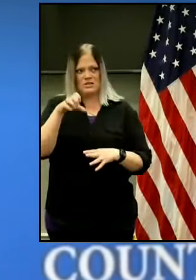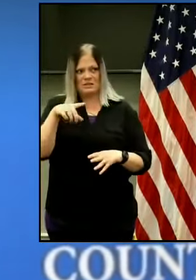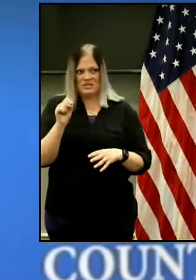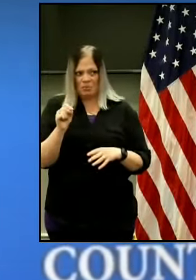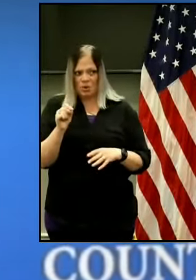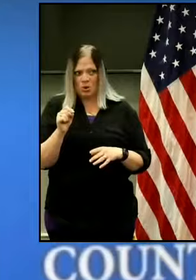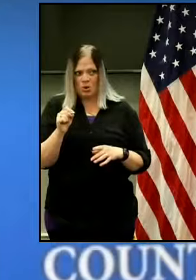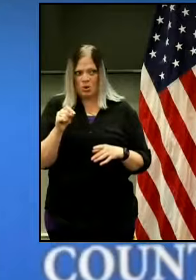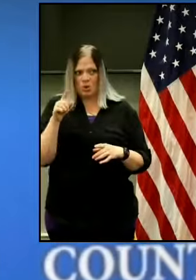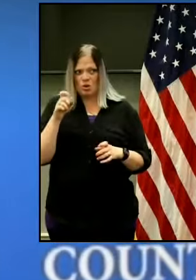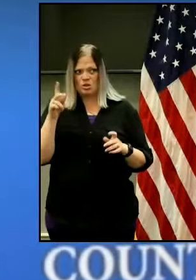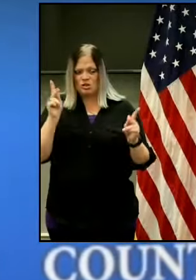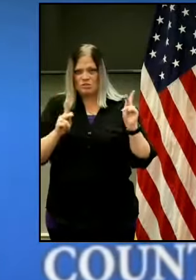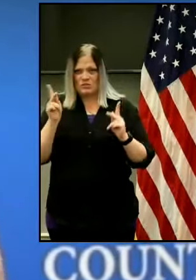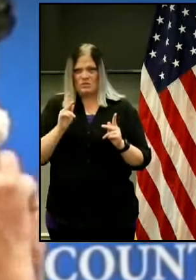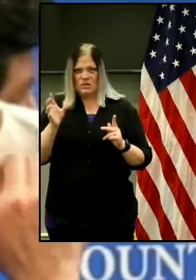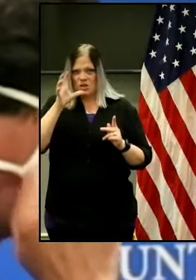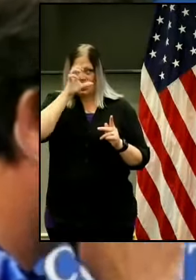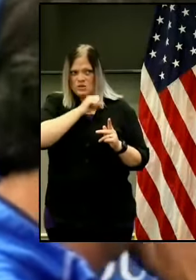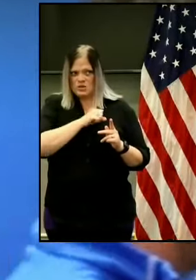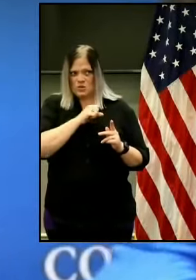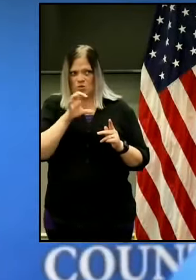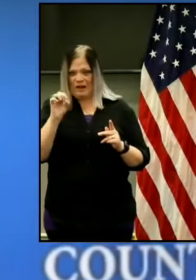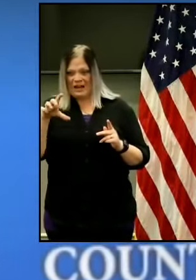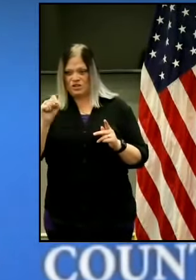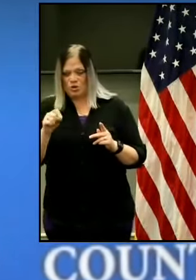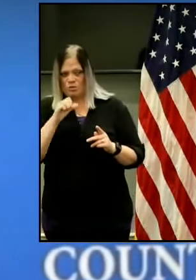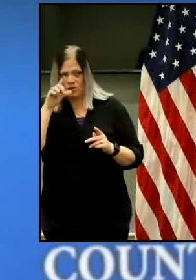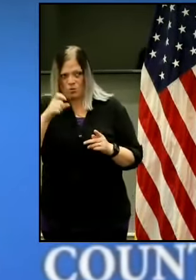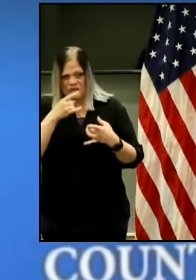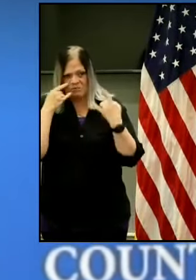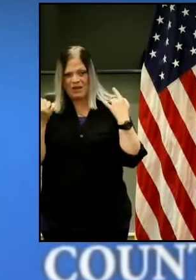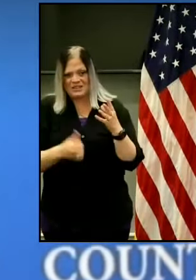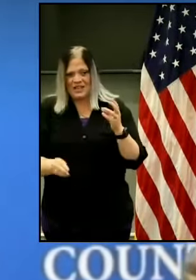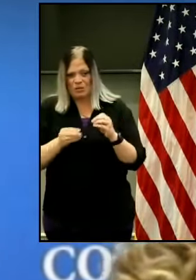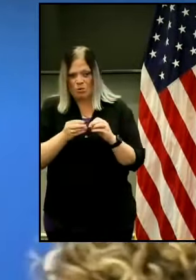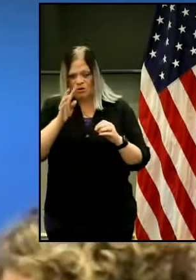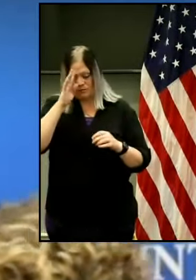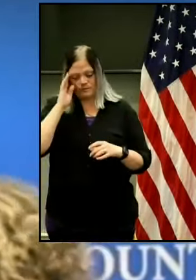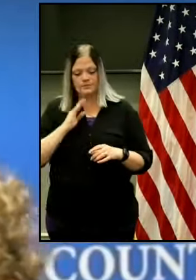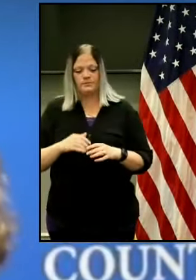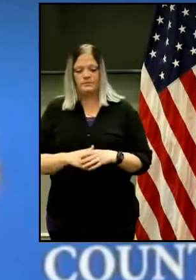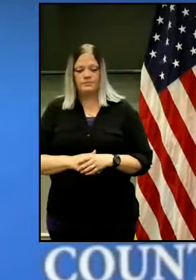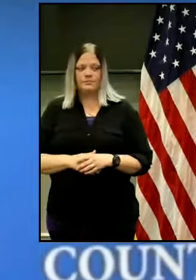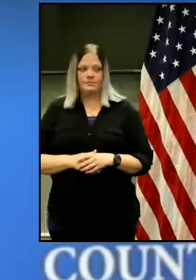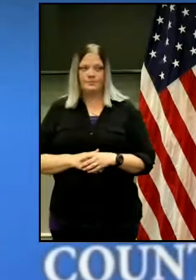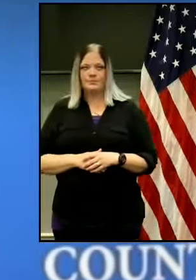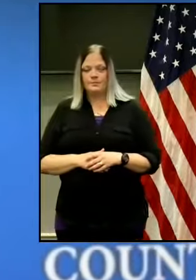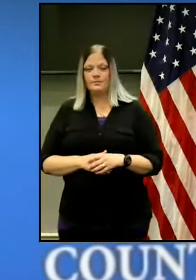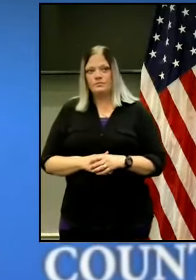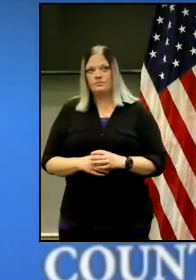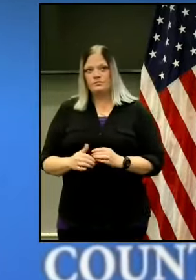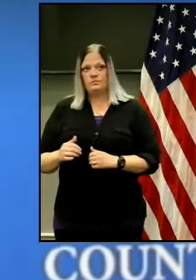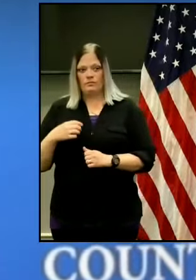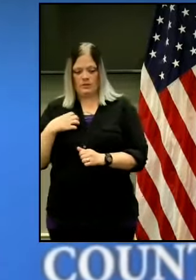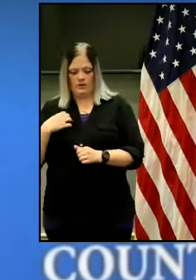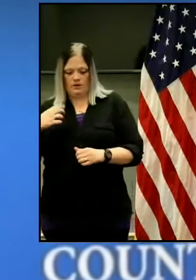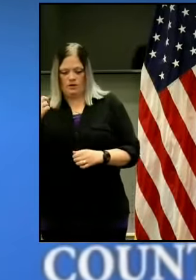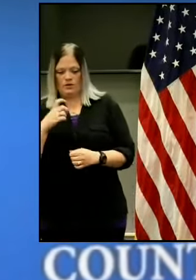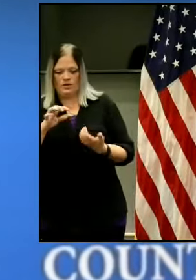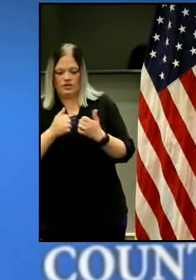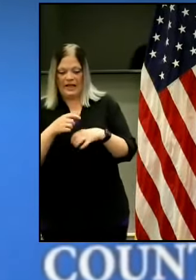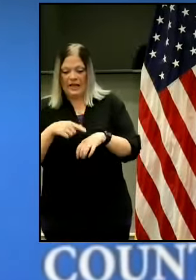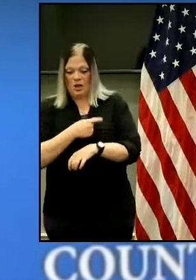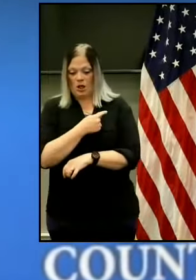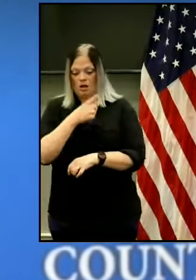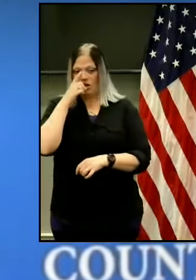Should people assume then that maybe come October, they won't need the masks anymore? So the question is, how long should we wear the mask?